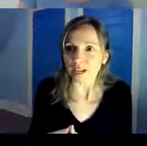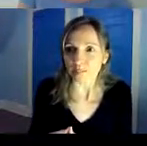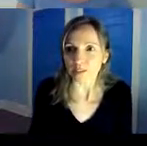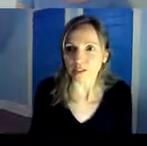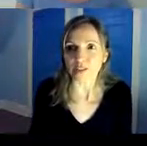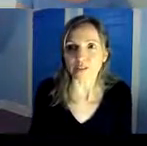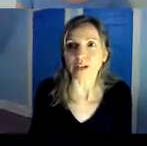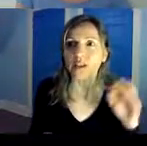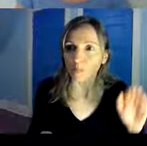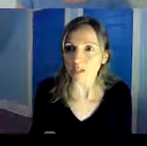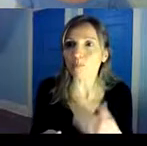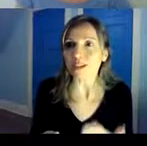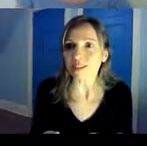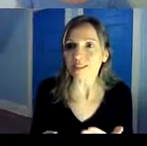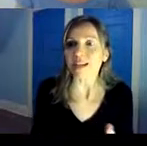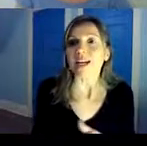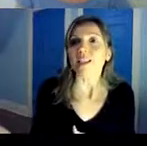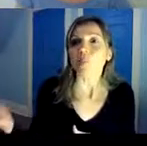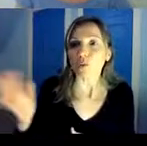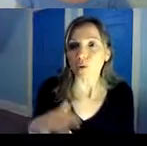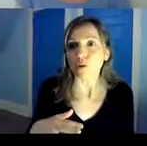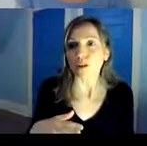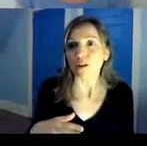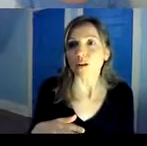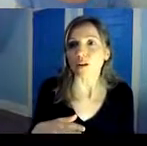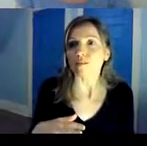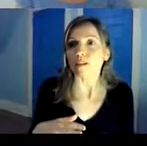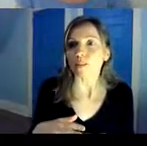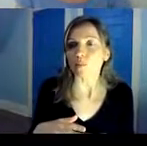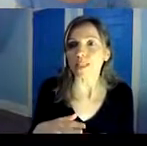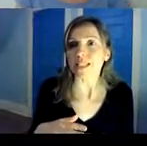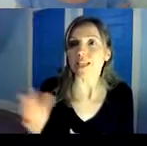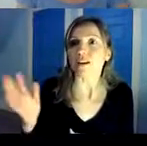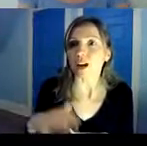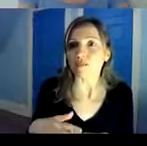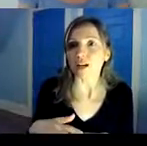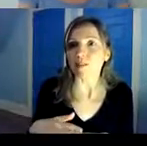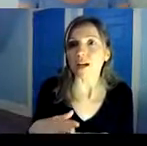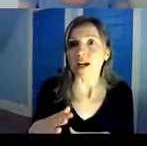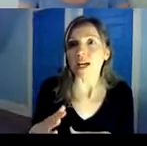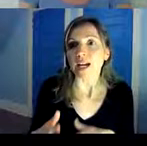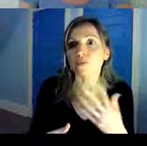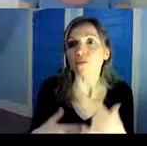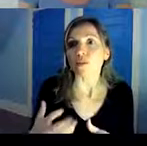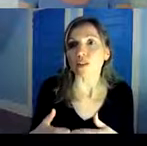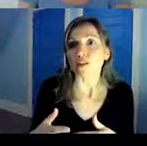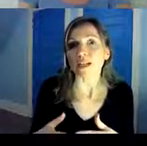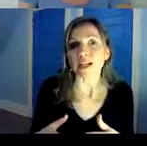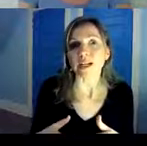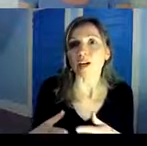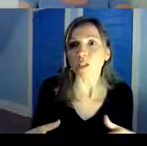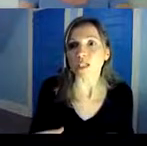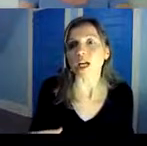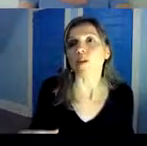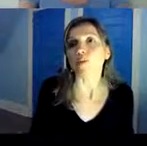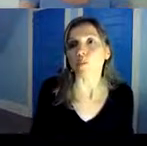Garden in Hamilton, Ontario. They have a big pit and they put all their invasive species in there and cover it up. And after a few years, they